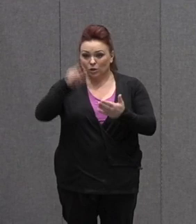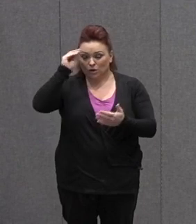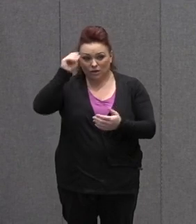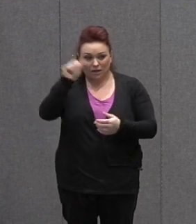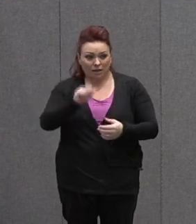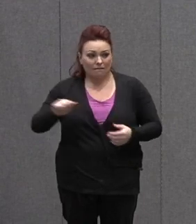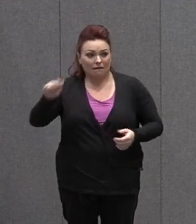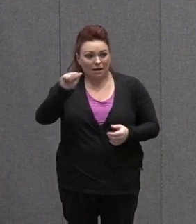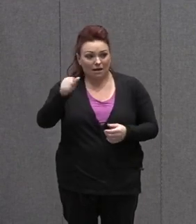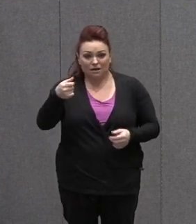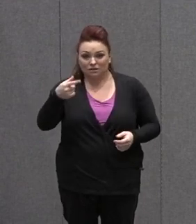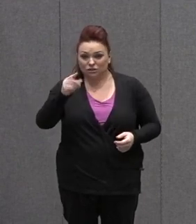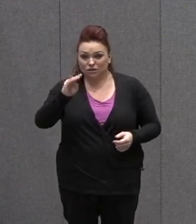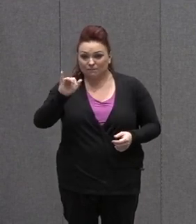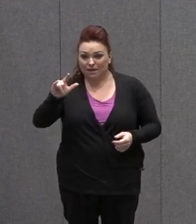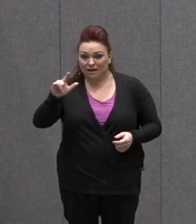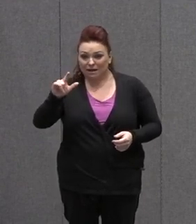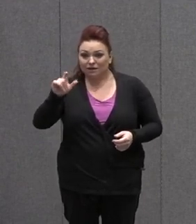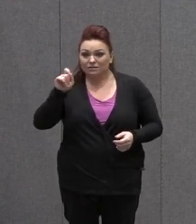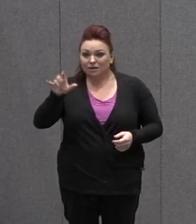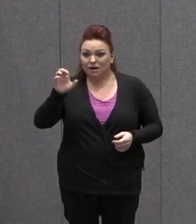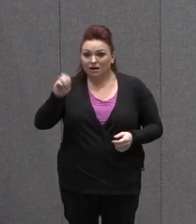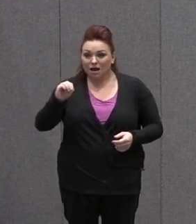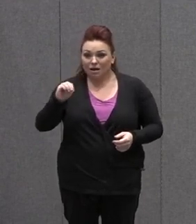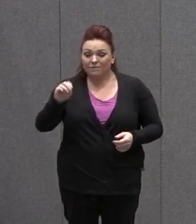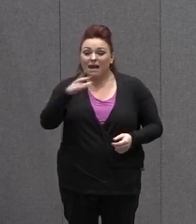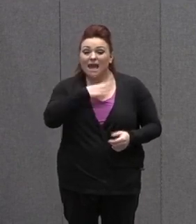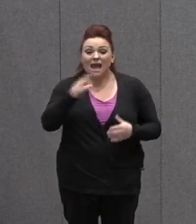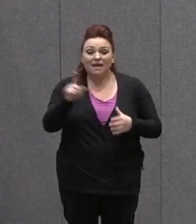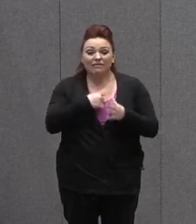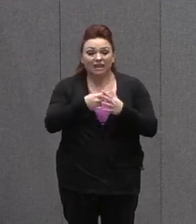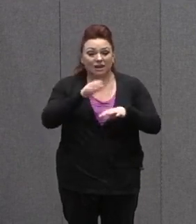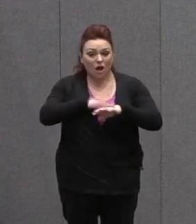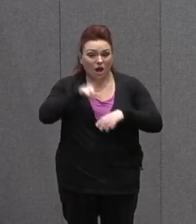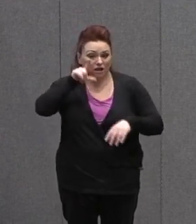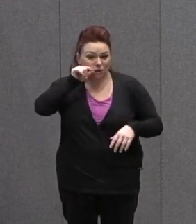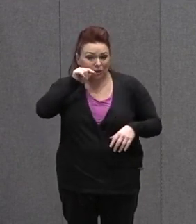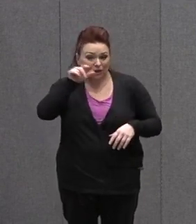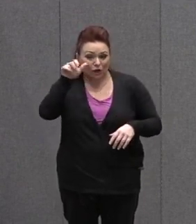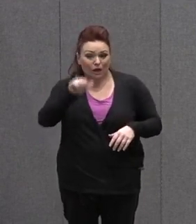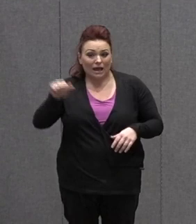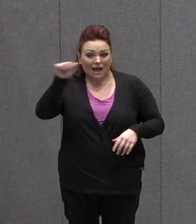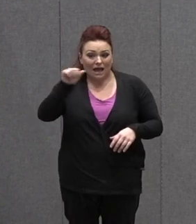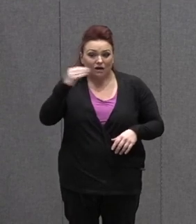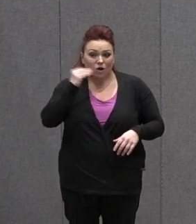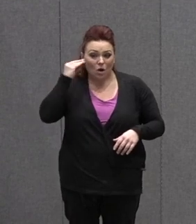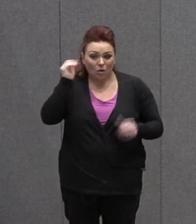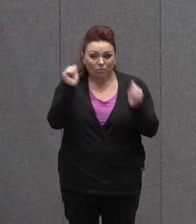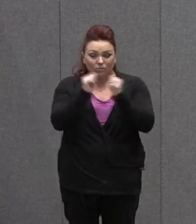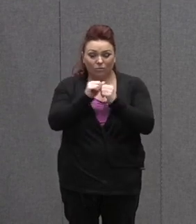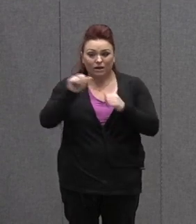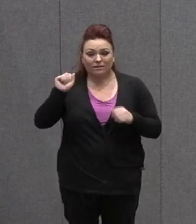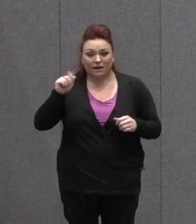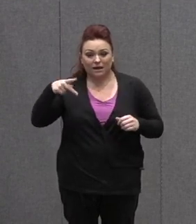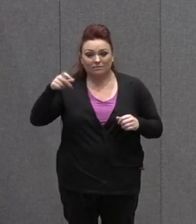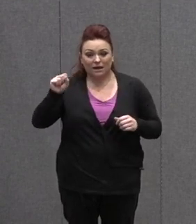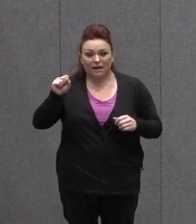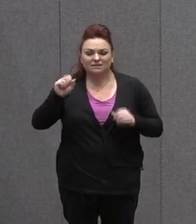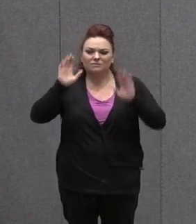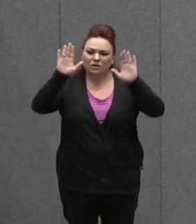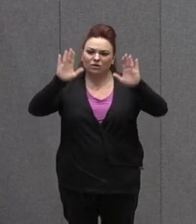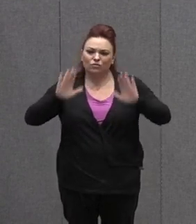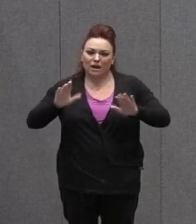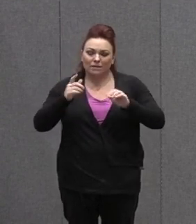aps.distancelearning@gmail.com. At home with APS. It's been a great day being with you guys. I hope you have a wonderful